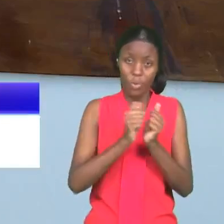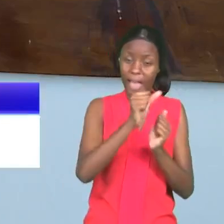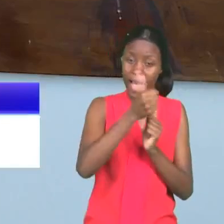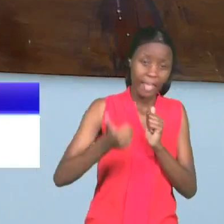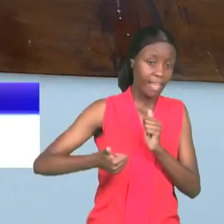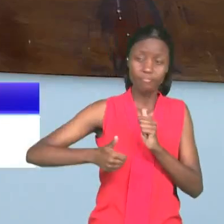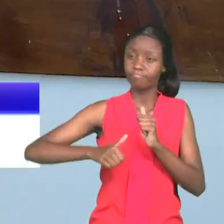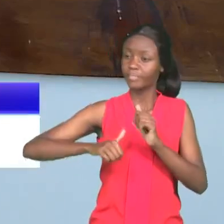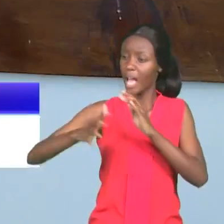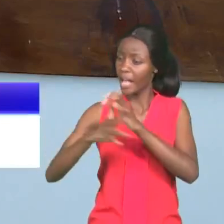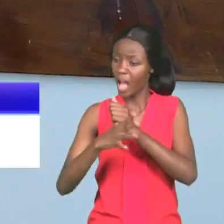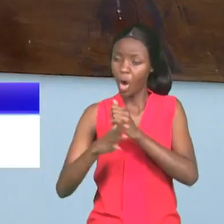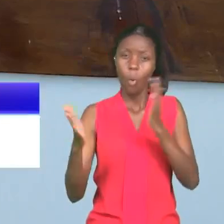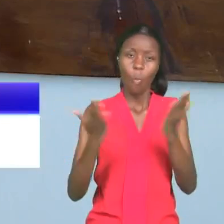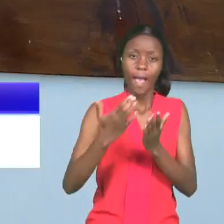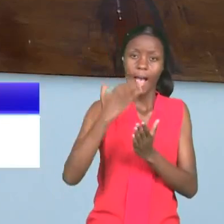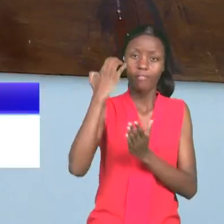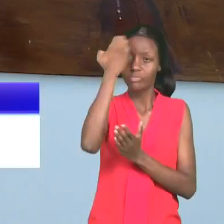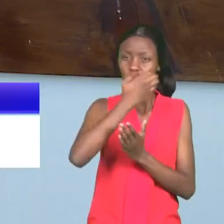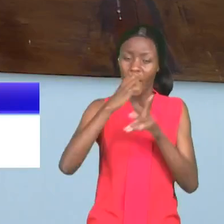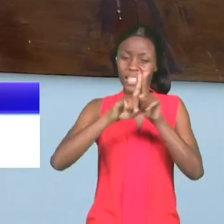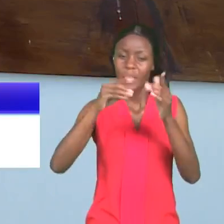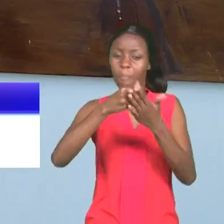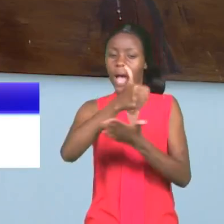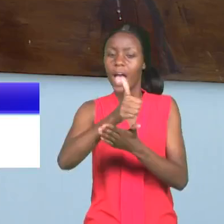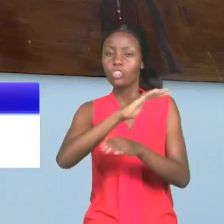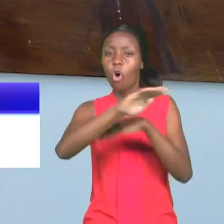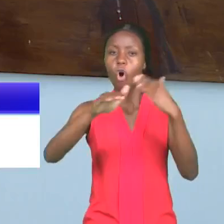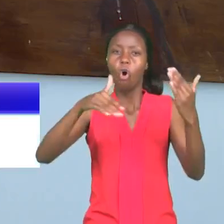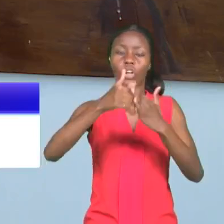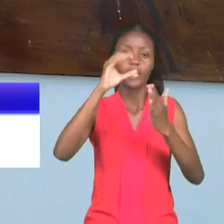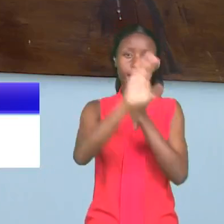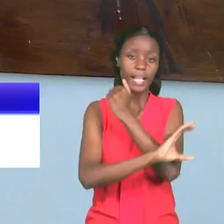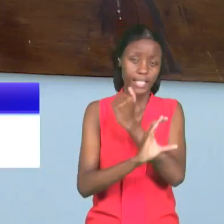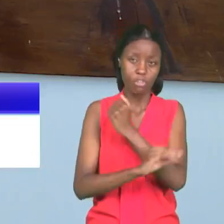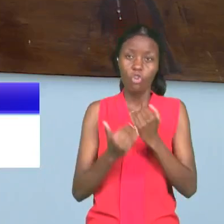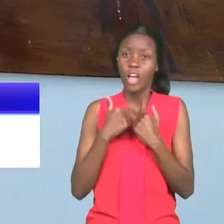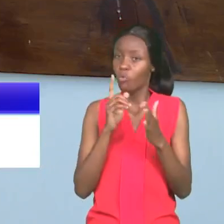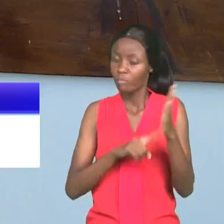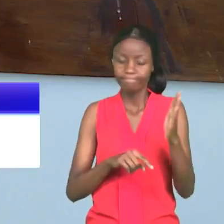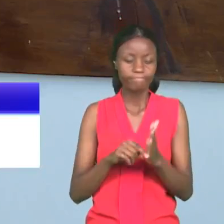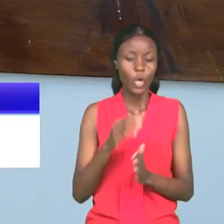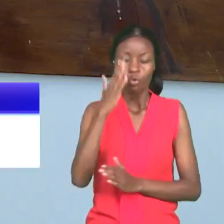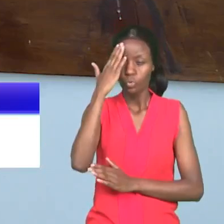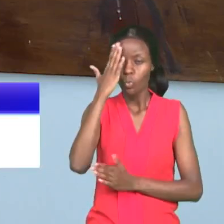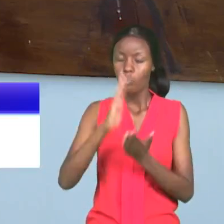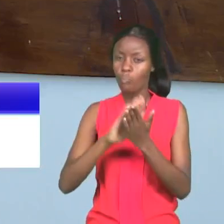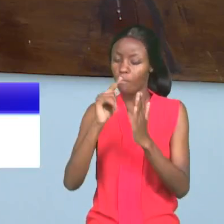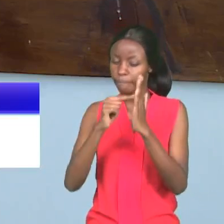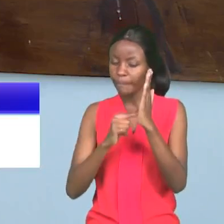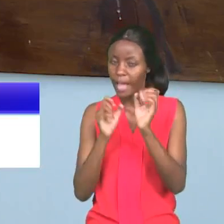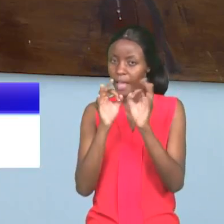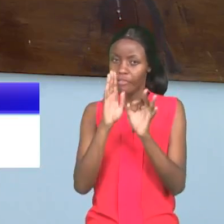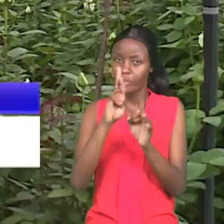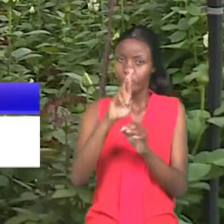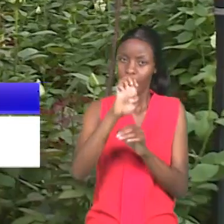missions in Europe, but also to the buyers in those countries to make sure that we are well cushioned even when Brexit becomes